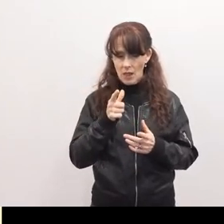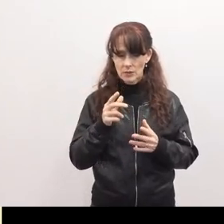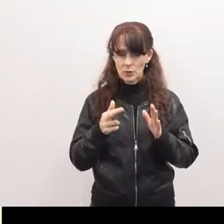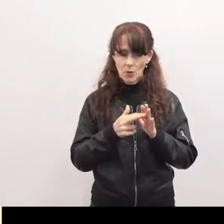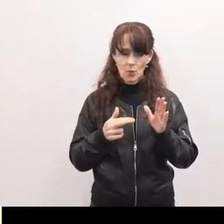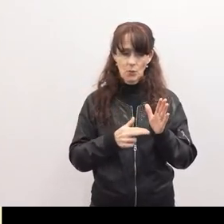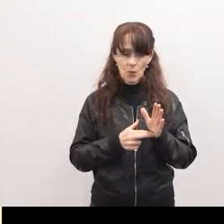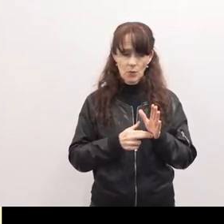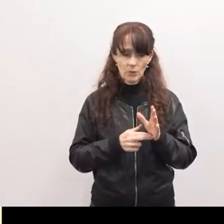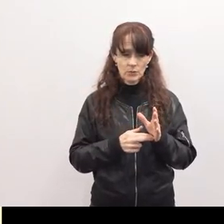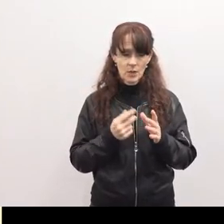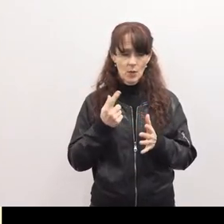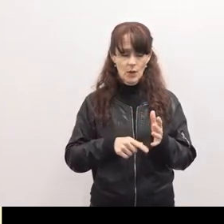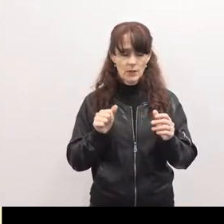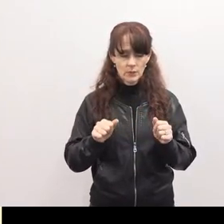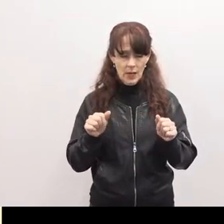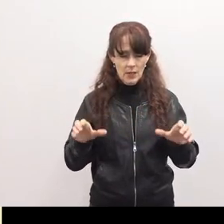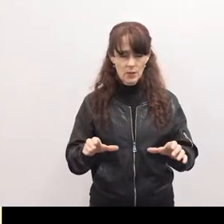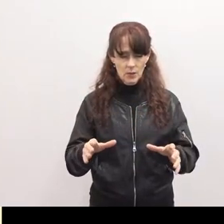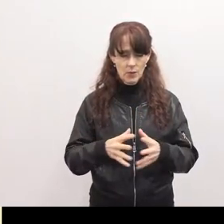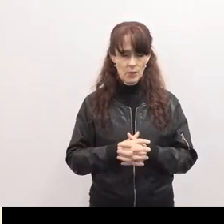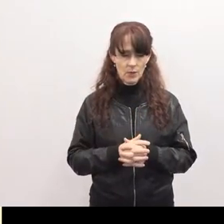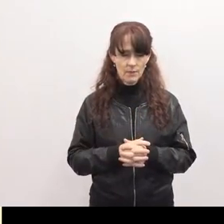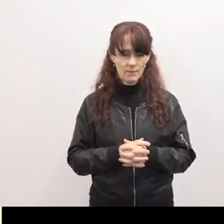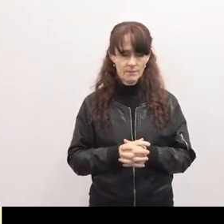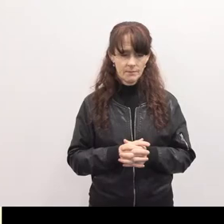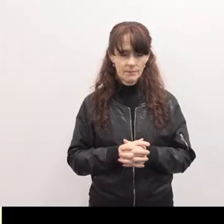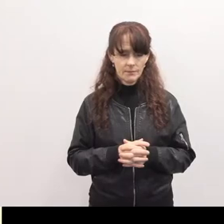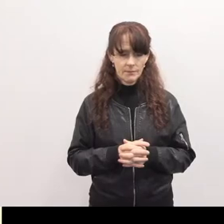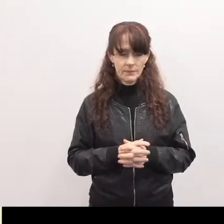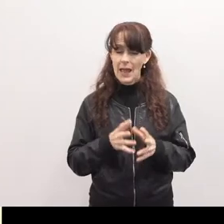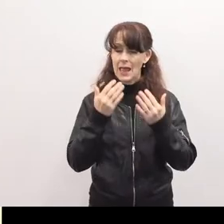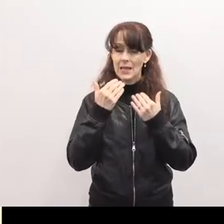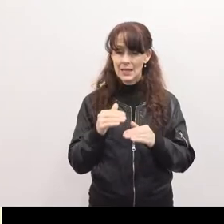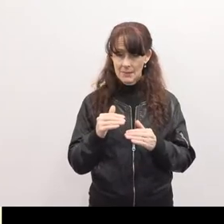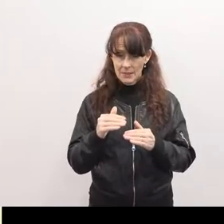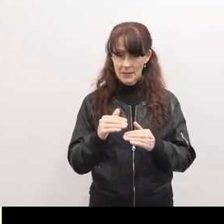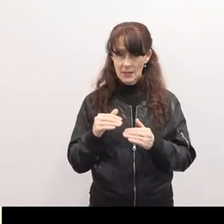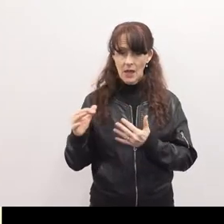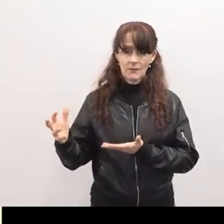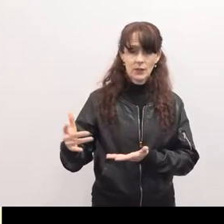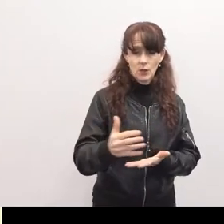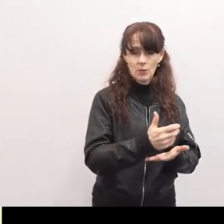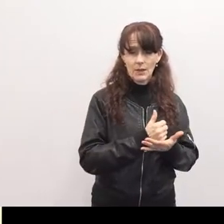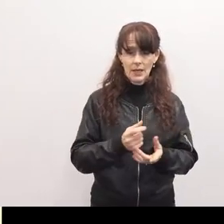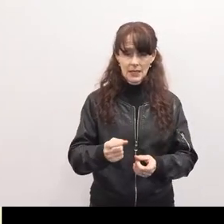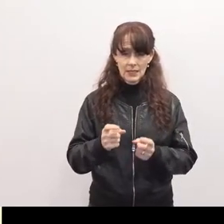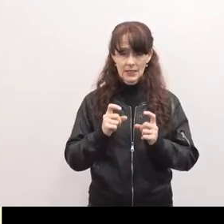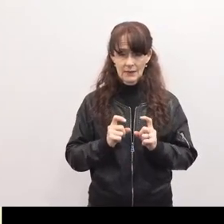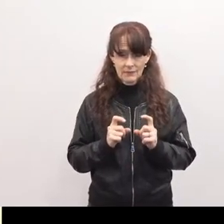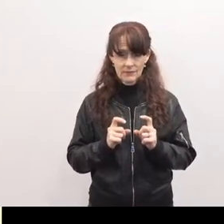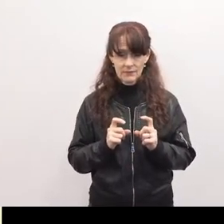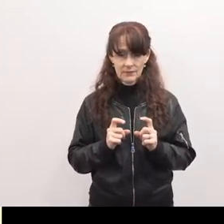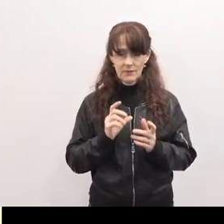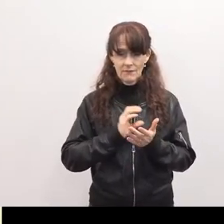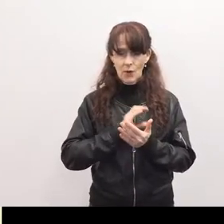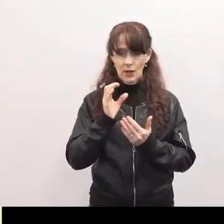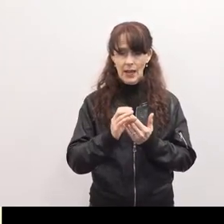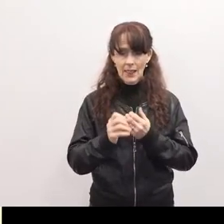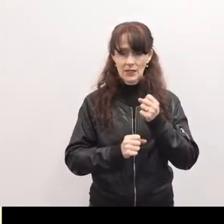as to what you can do. There's also a limit on accumulated gifts for a full calendar